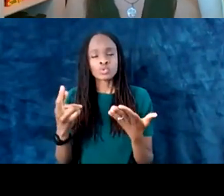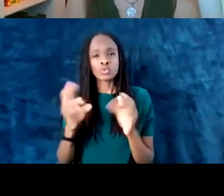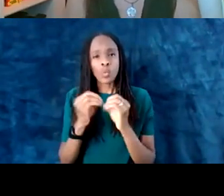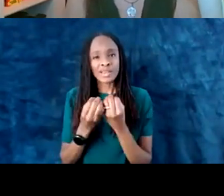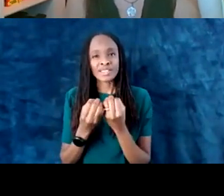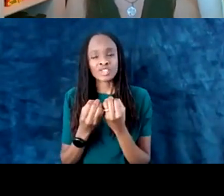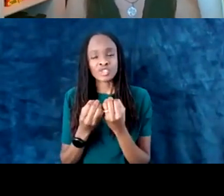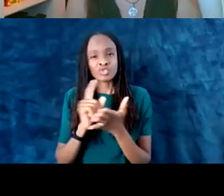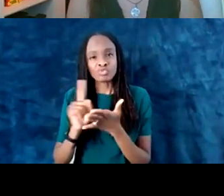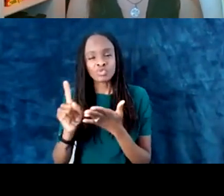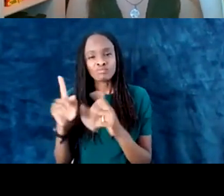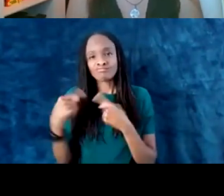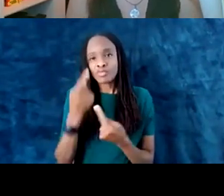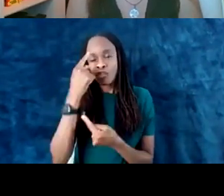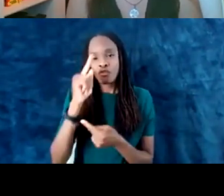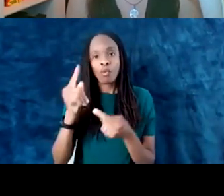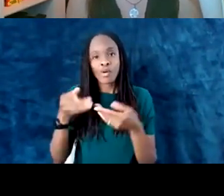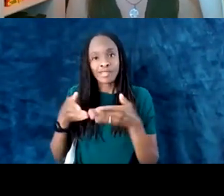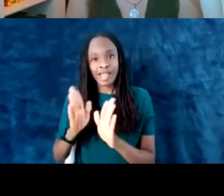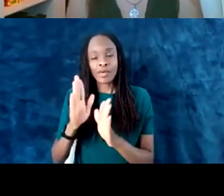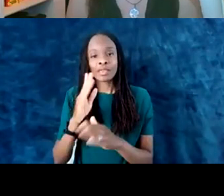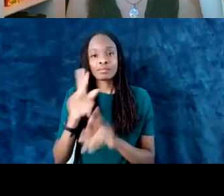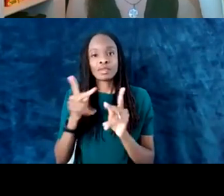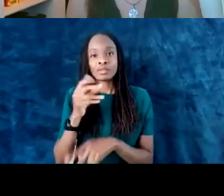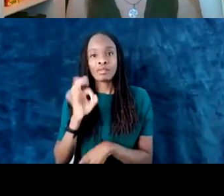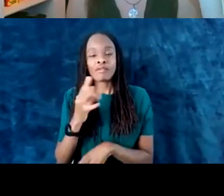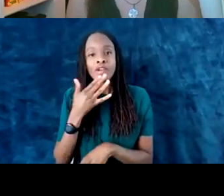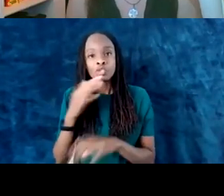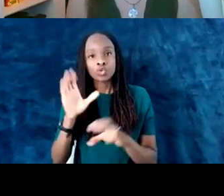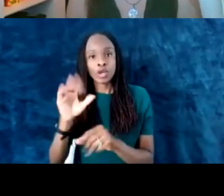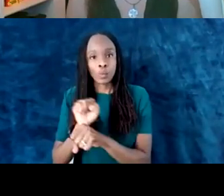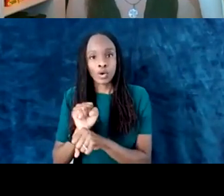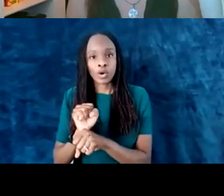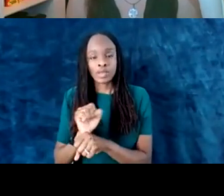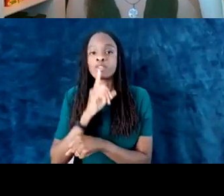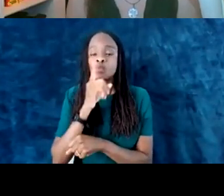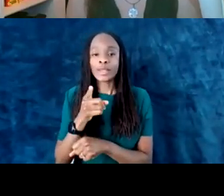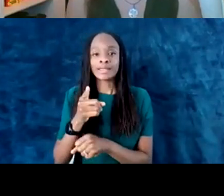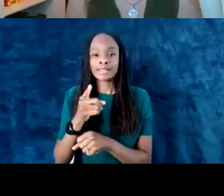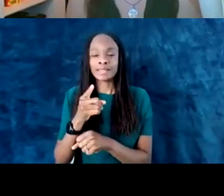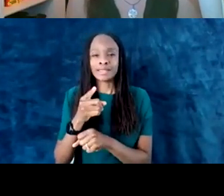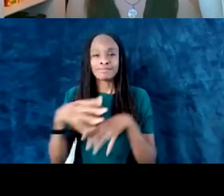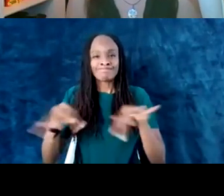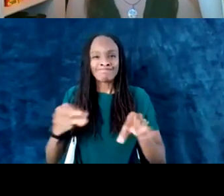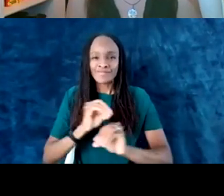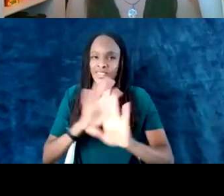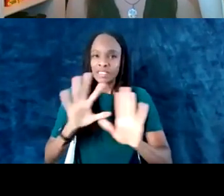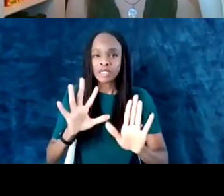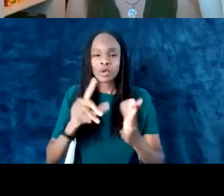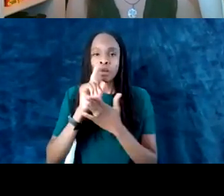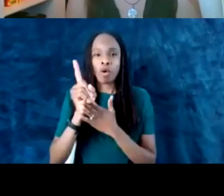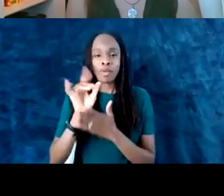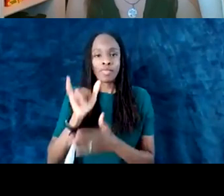for enabling filmmakers of color to pursue their work, and really kind of articulating a moment that we're